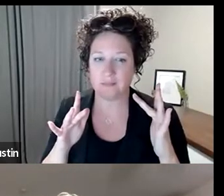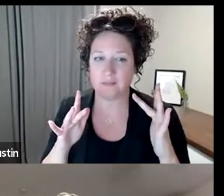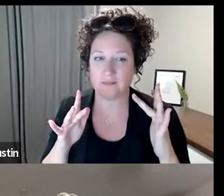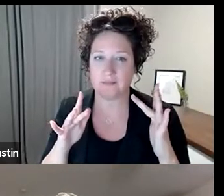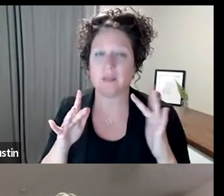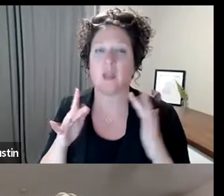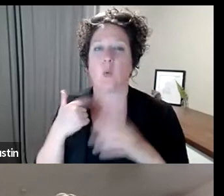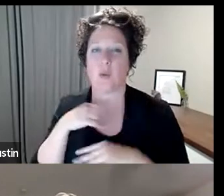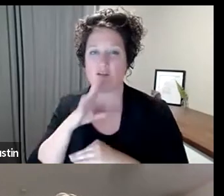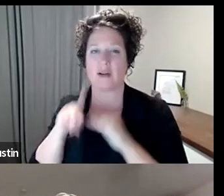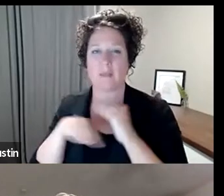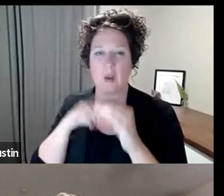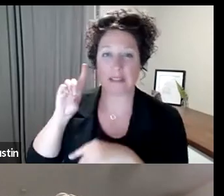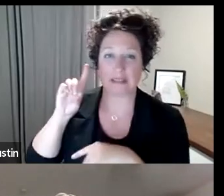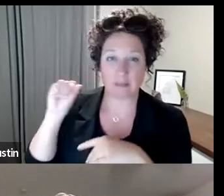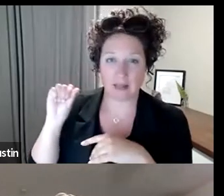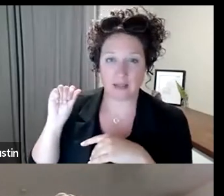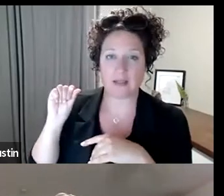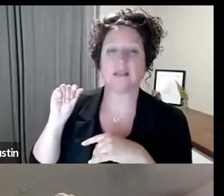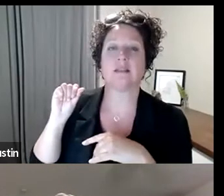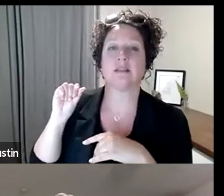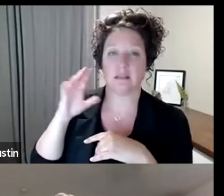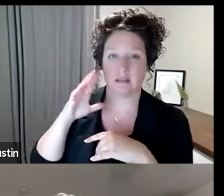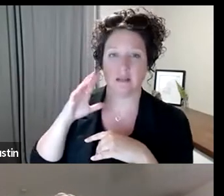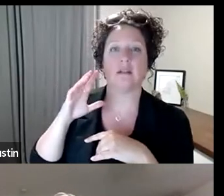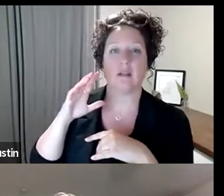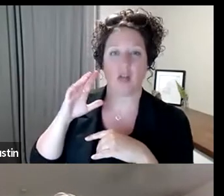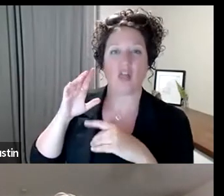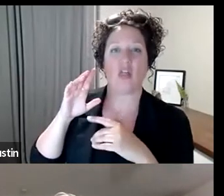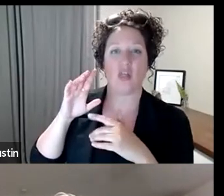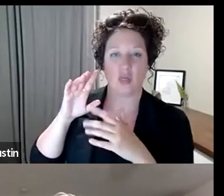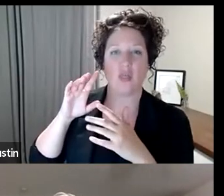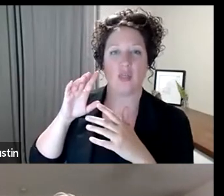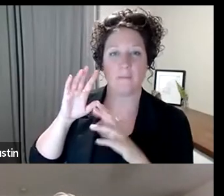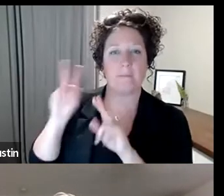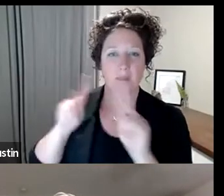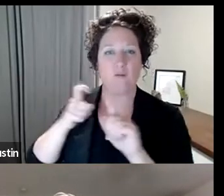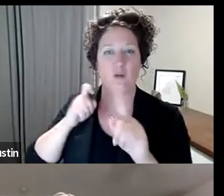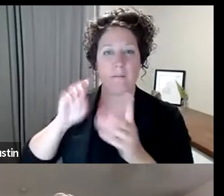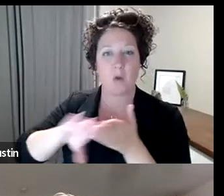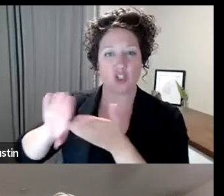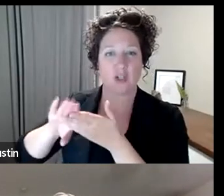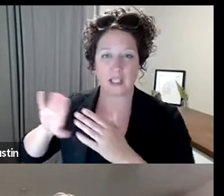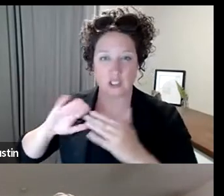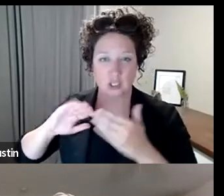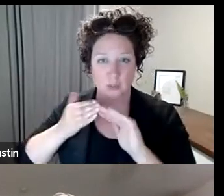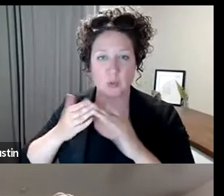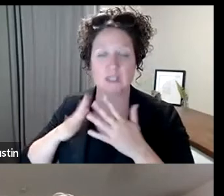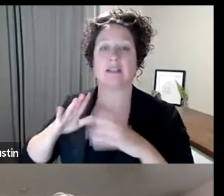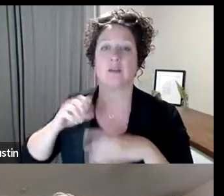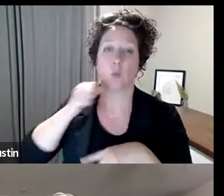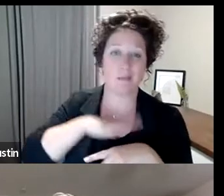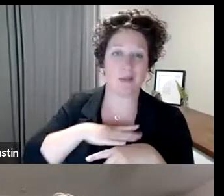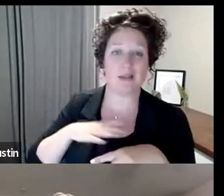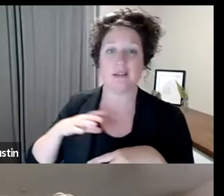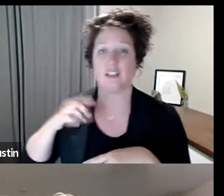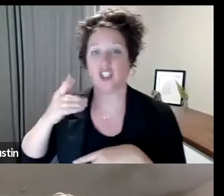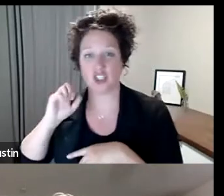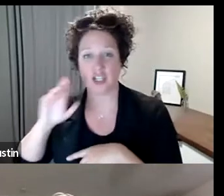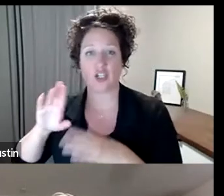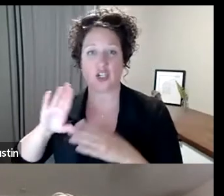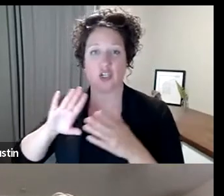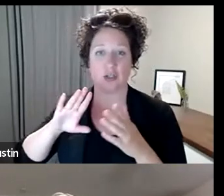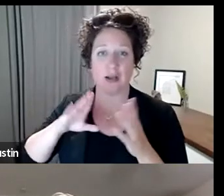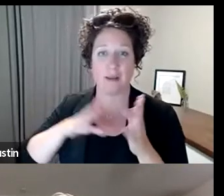about disabilities, those from marginalized communities, women and gender minorities, and groups